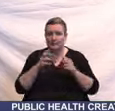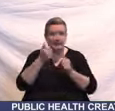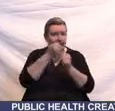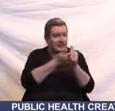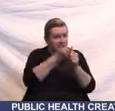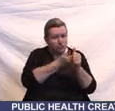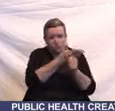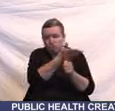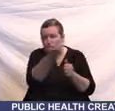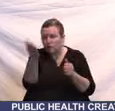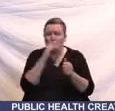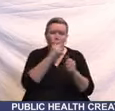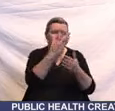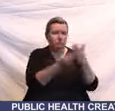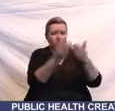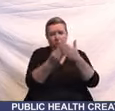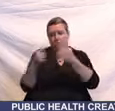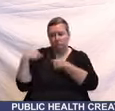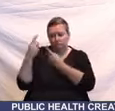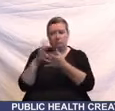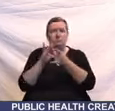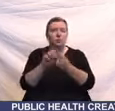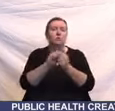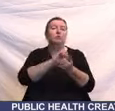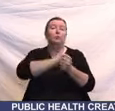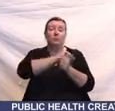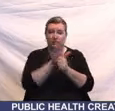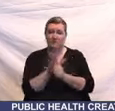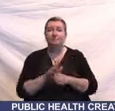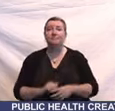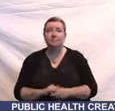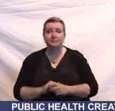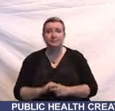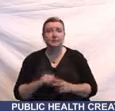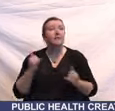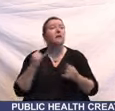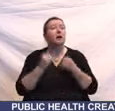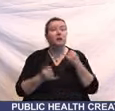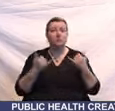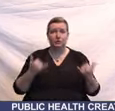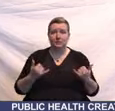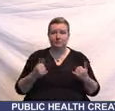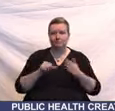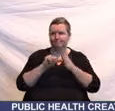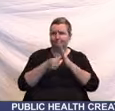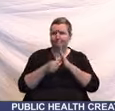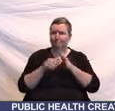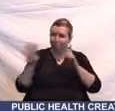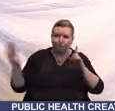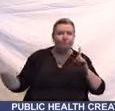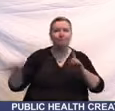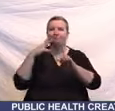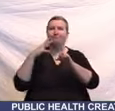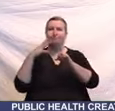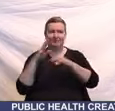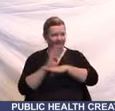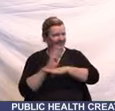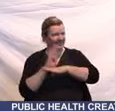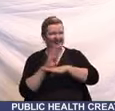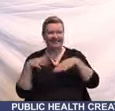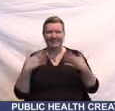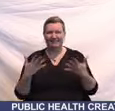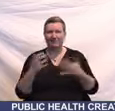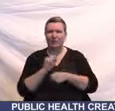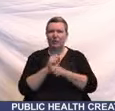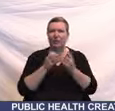we have lost. Finally, for today, let's highlight another business that is working through the Department of Labor's